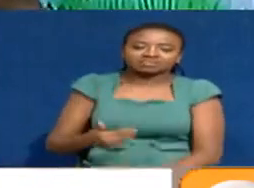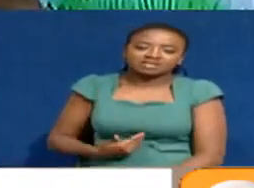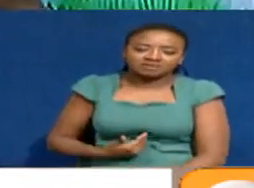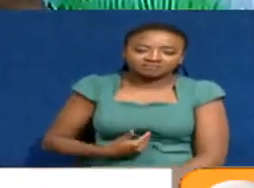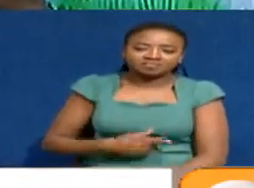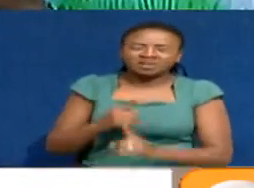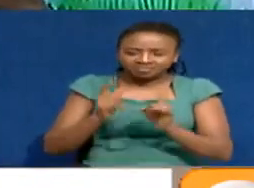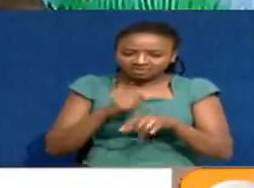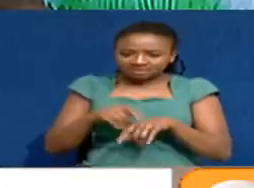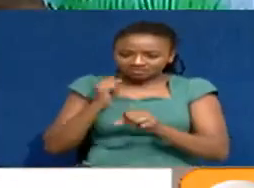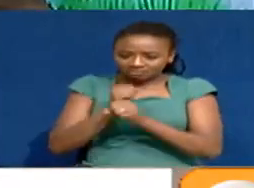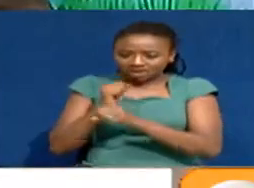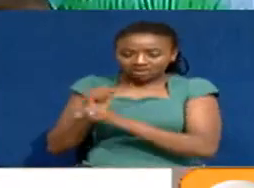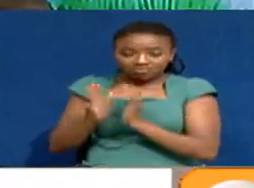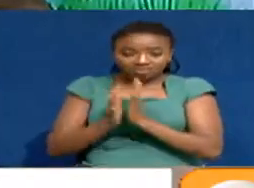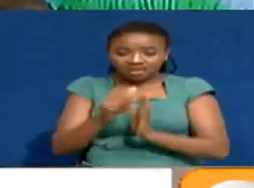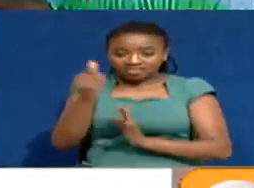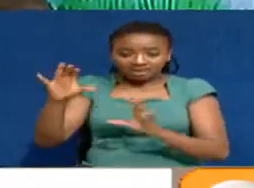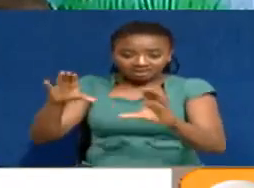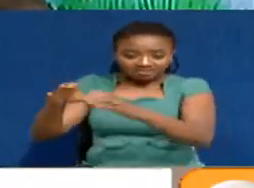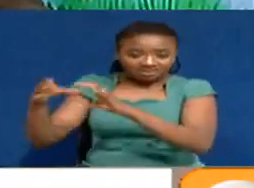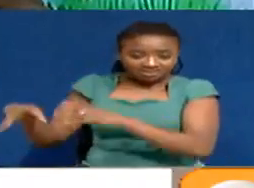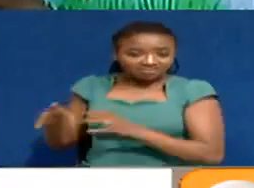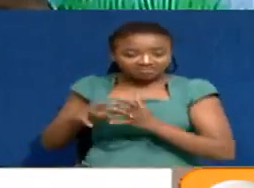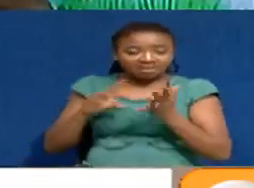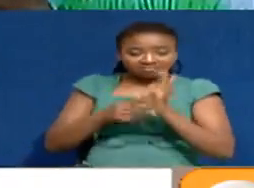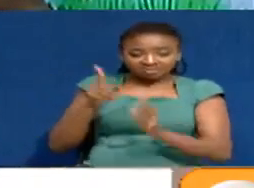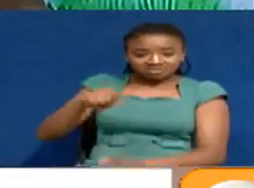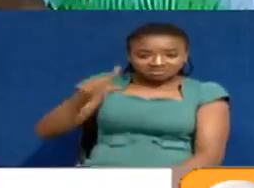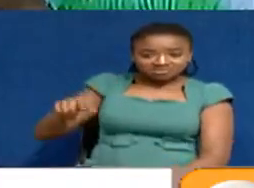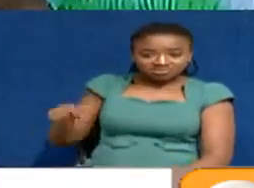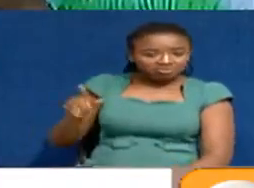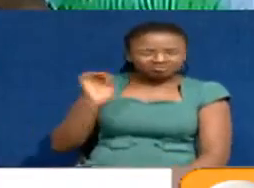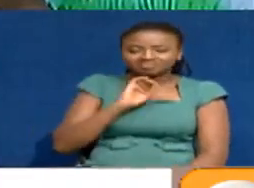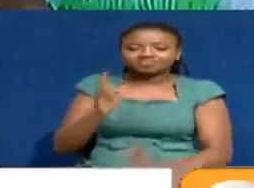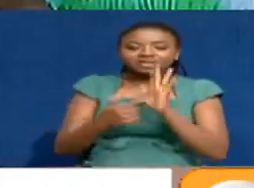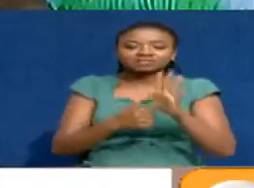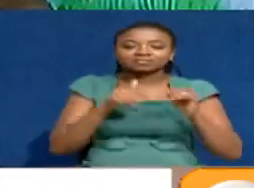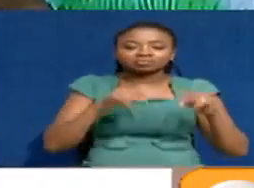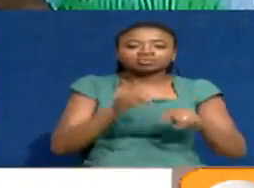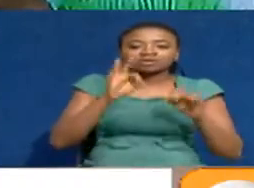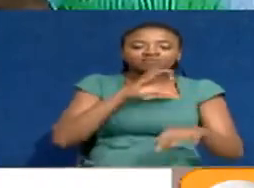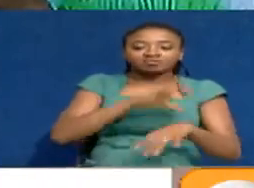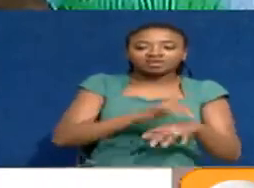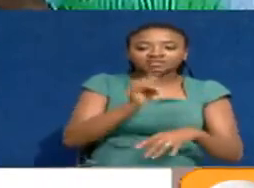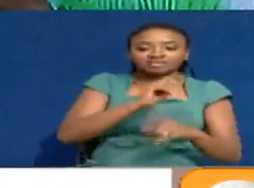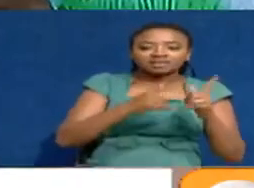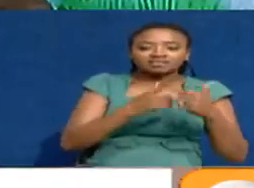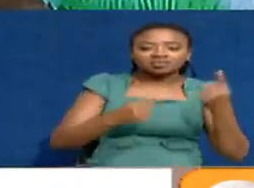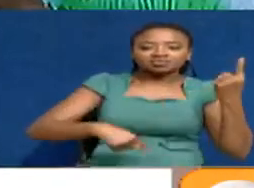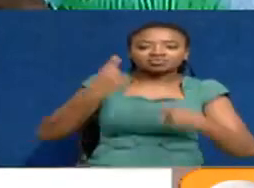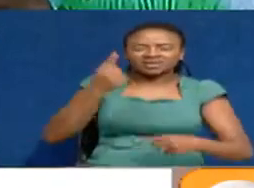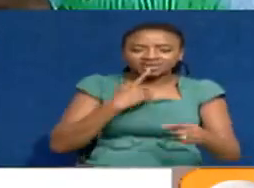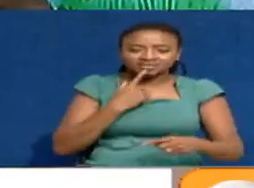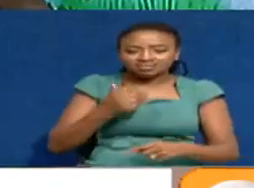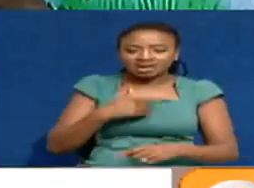Working with other people is not a crime in this country, Wahiga. Today, if you had a tender, you win, and you come to me and you say, I have this